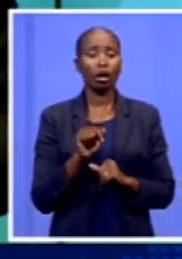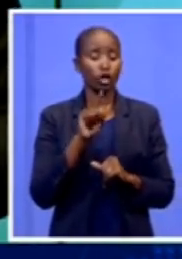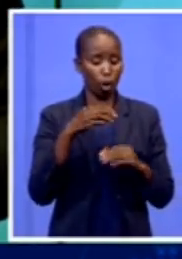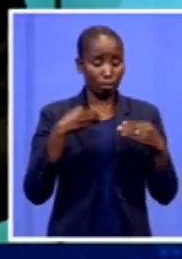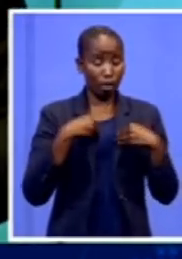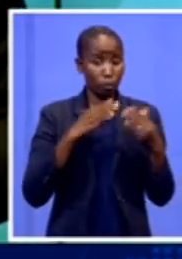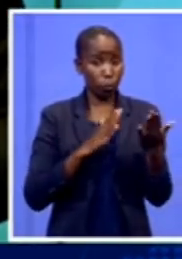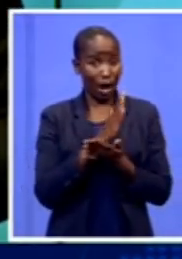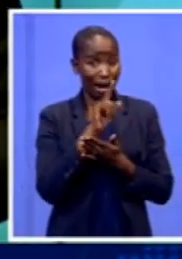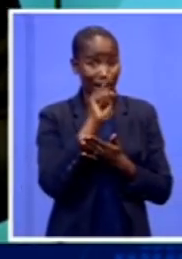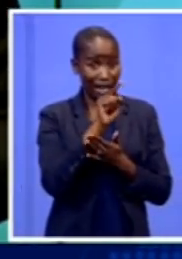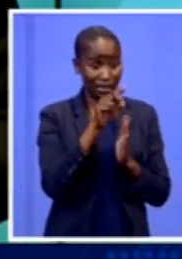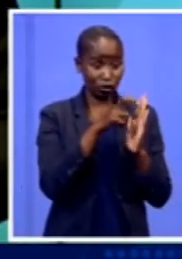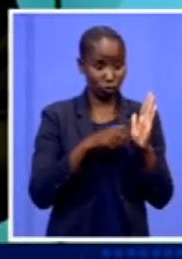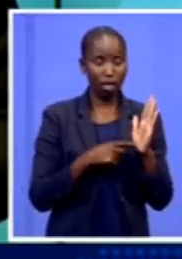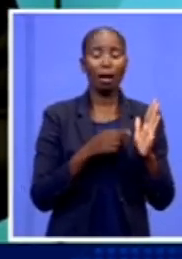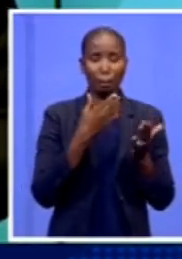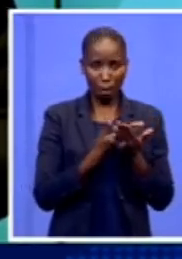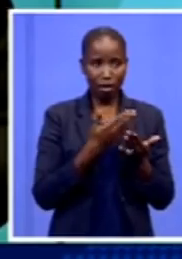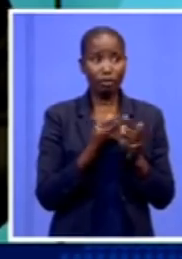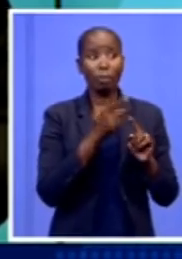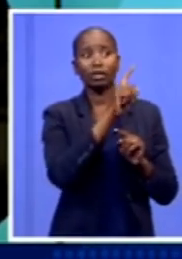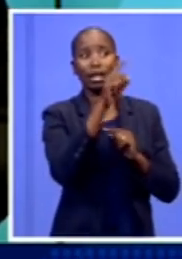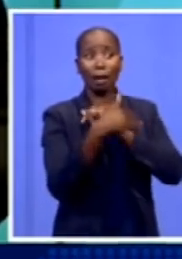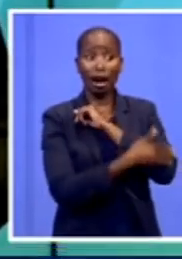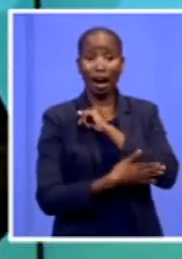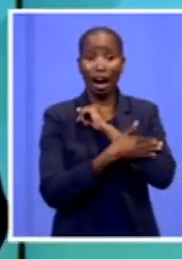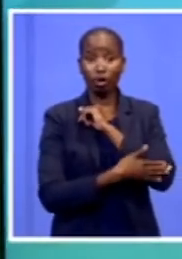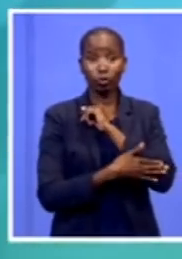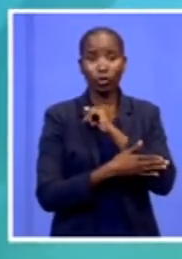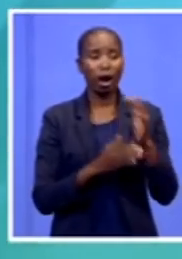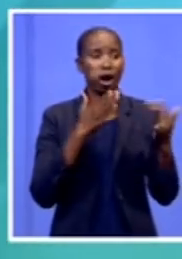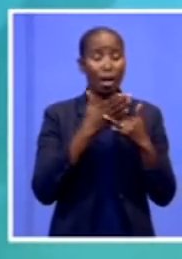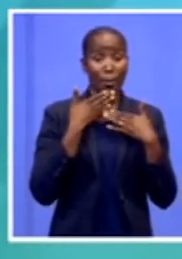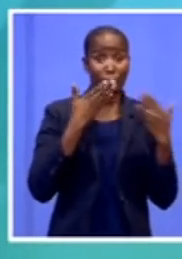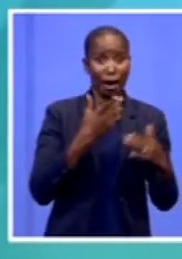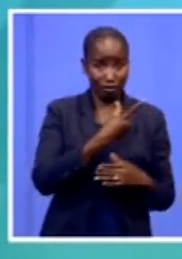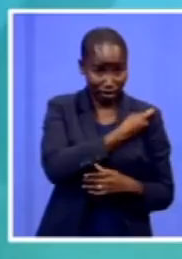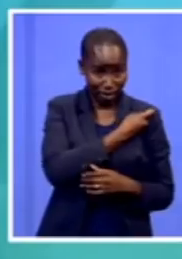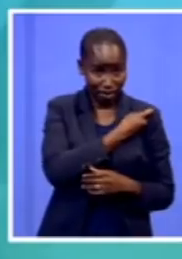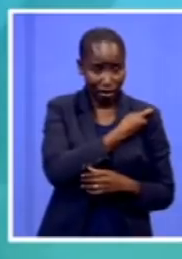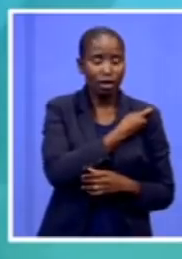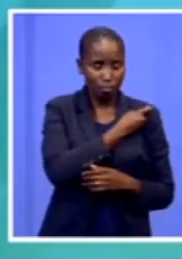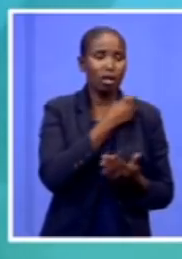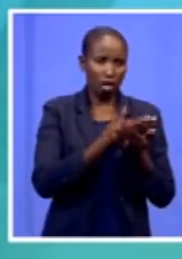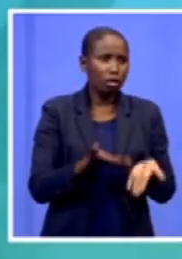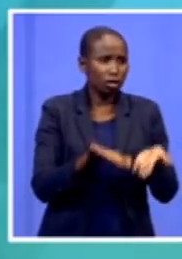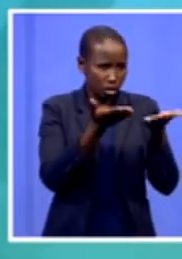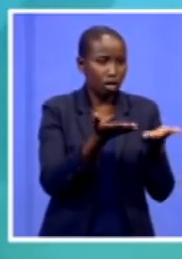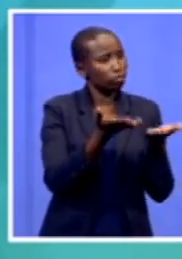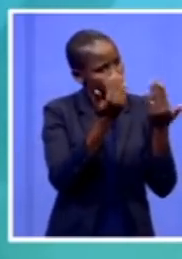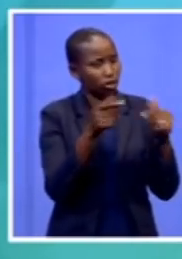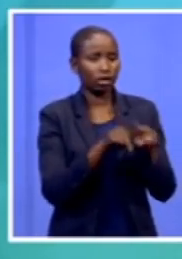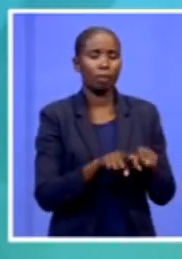countries that do not have easy access to vaccines to have access to vaccines. And we are talking about the lives